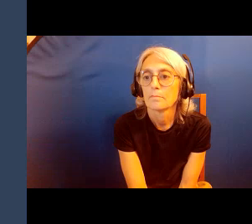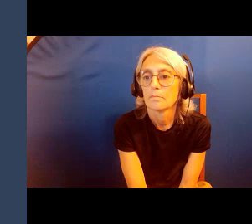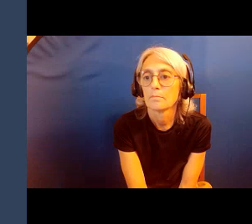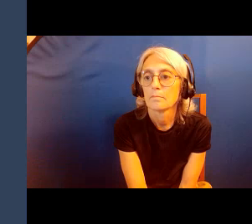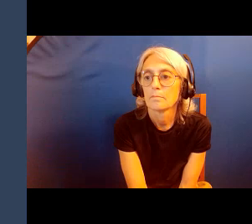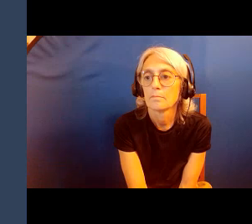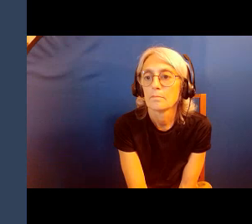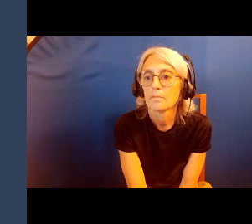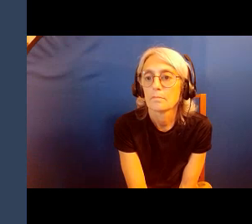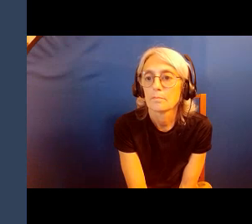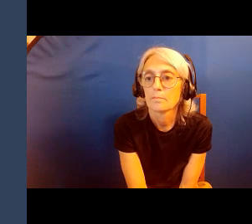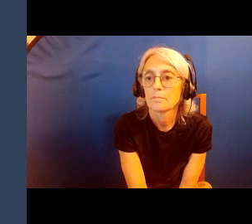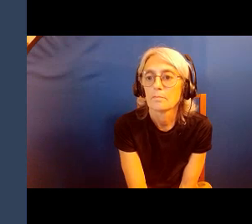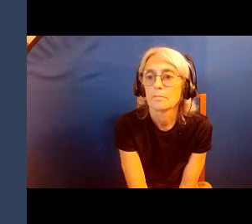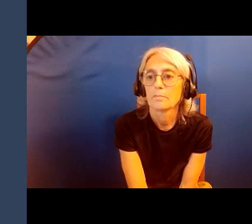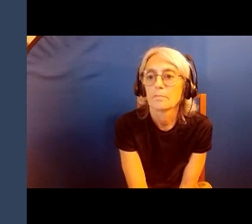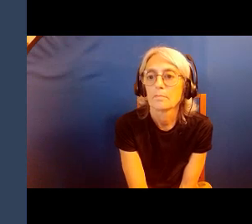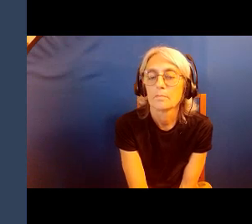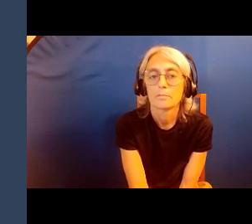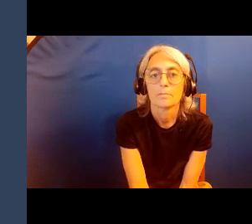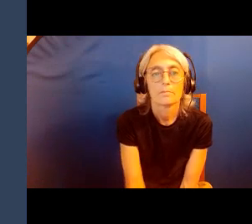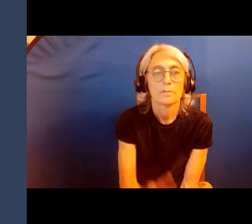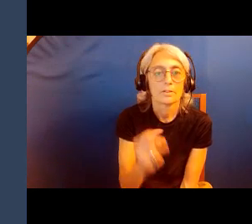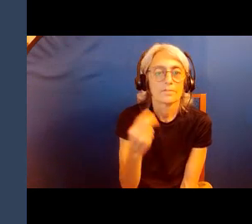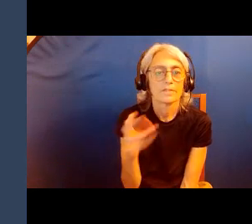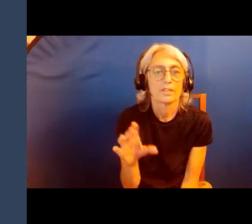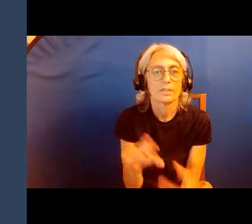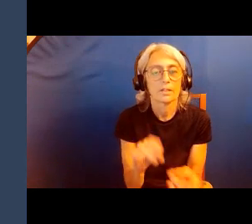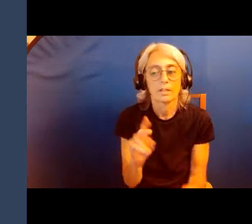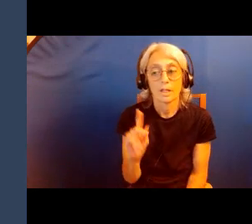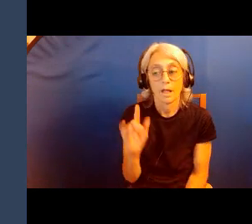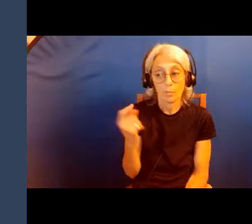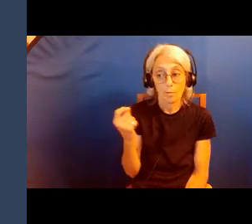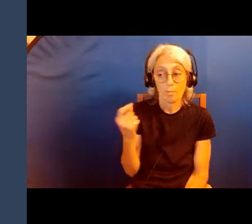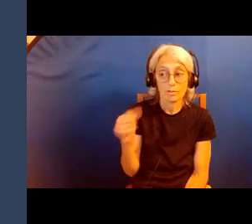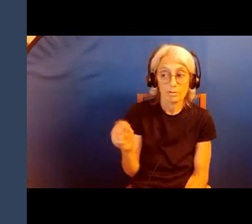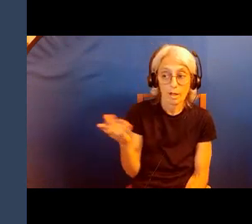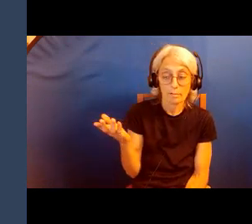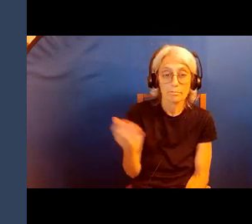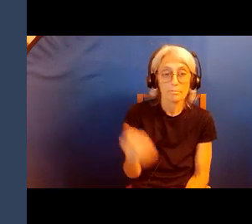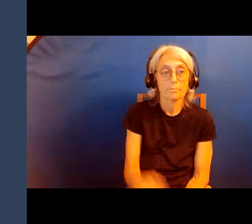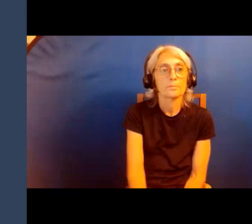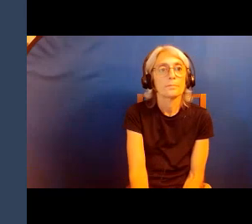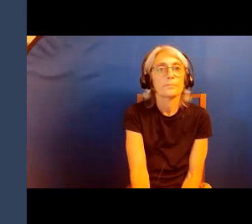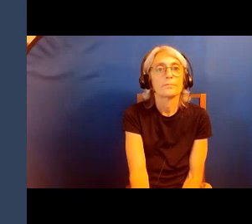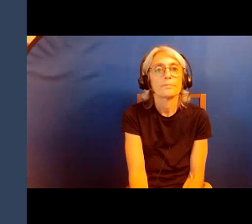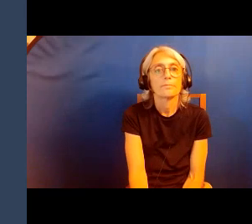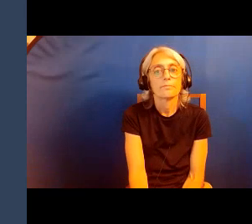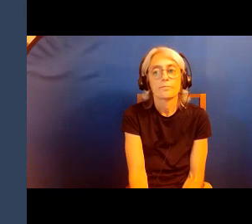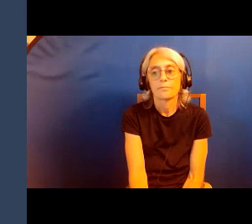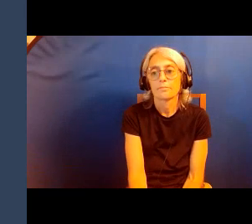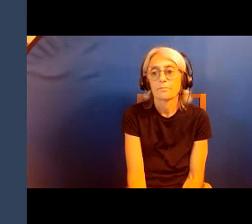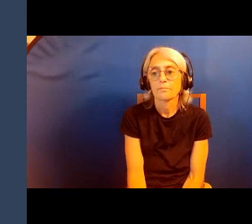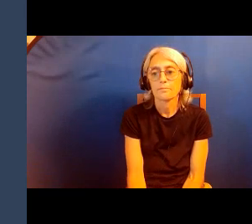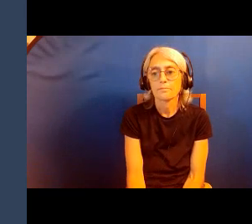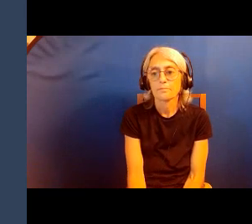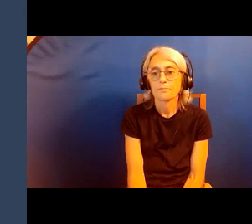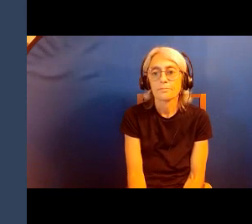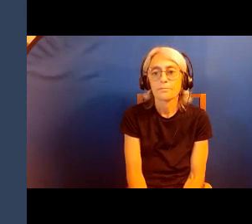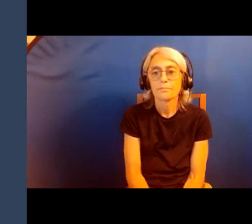Sean, I believe you already gave a comment. Kelly, we will try you one last time. Please unmute yourself to begin your comment.